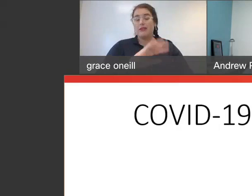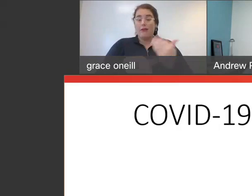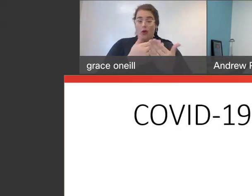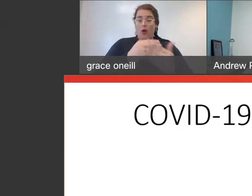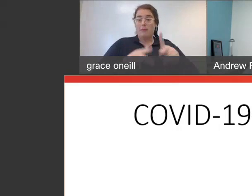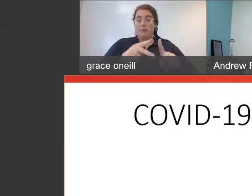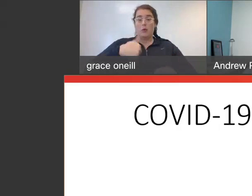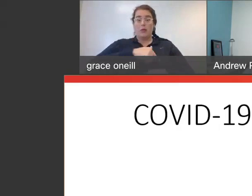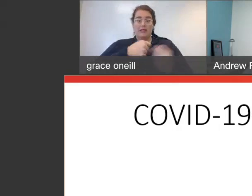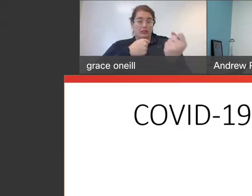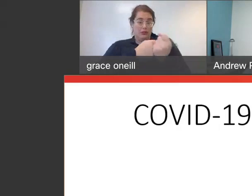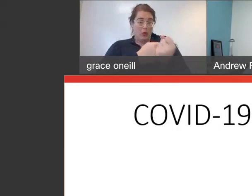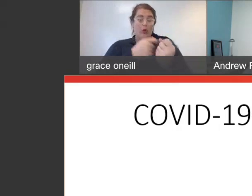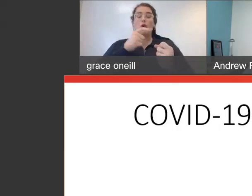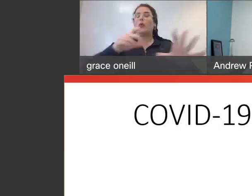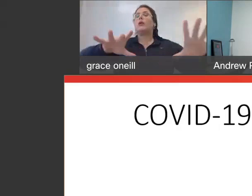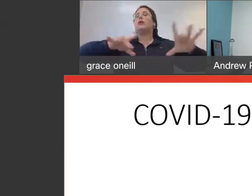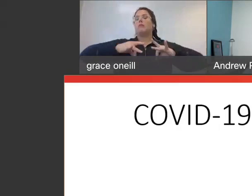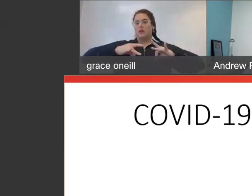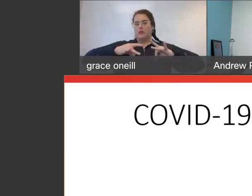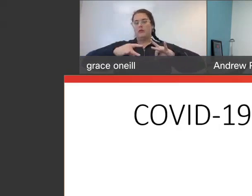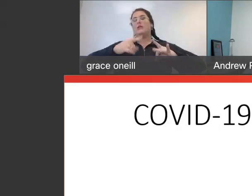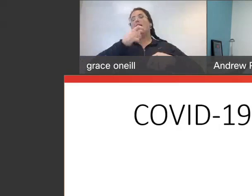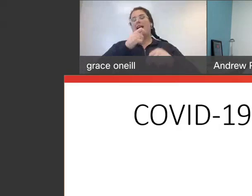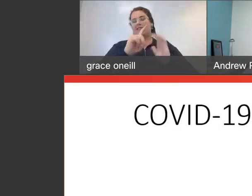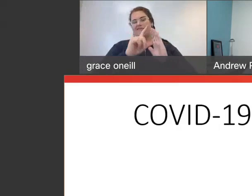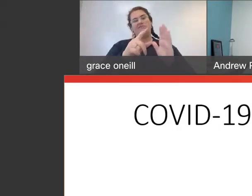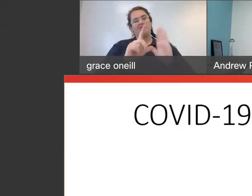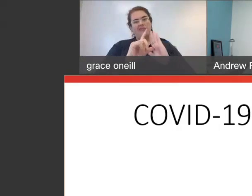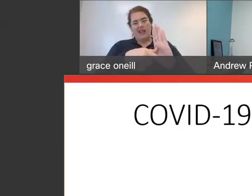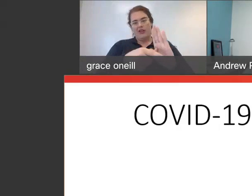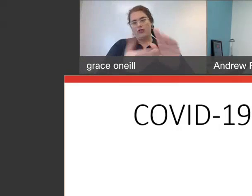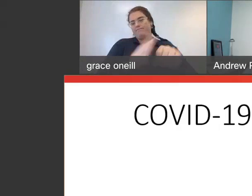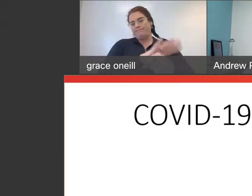supported by DDA who contracted COVID and had a confirmed COVID death.